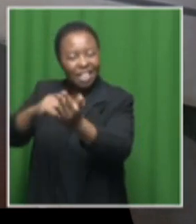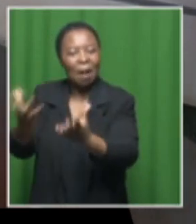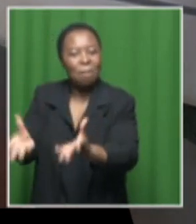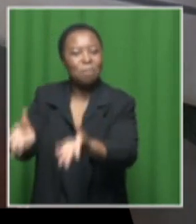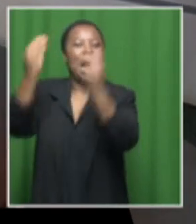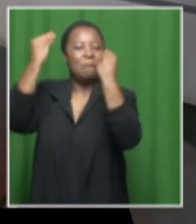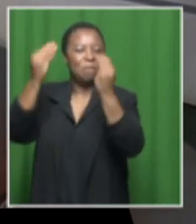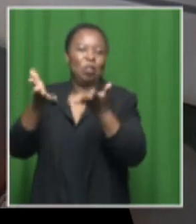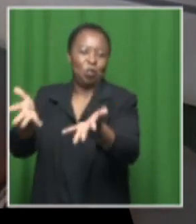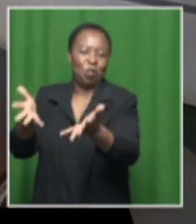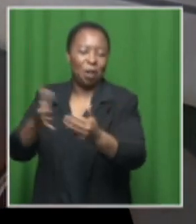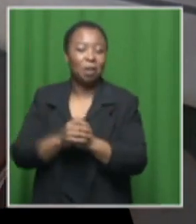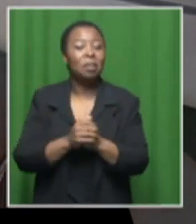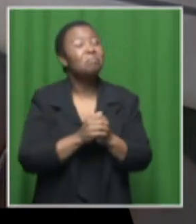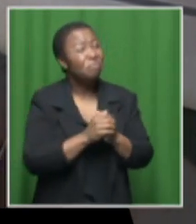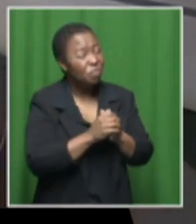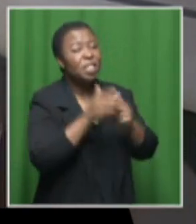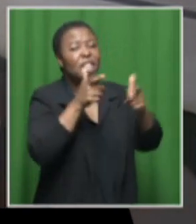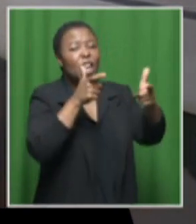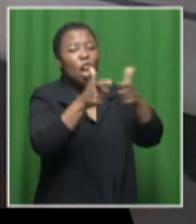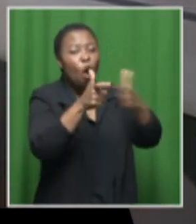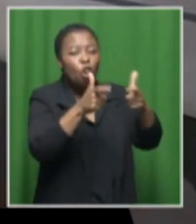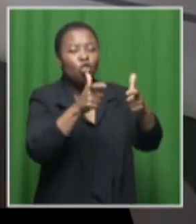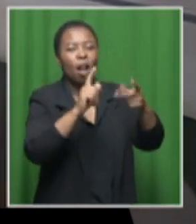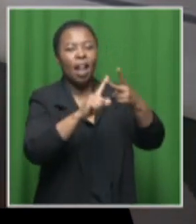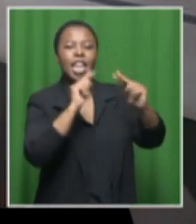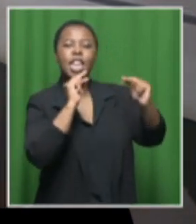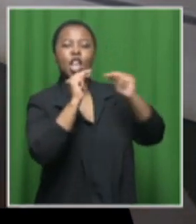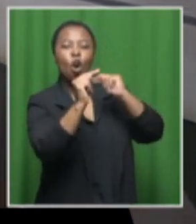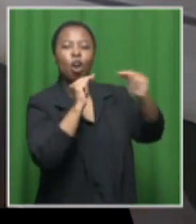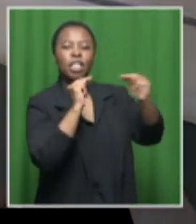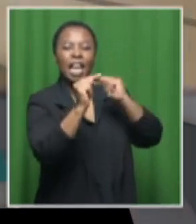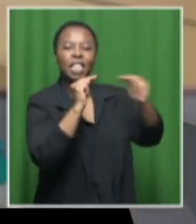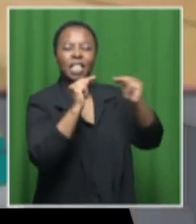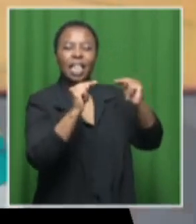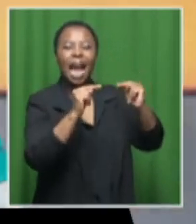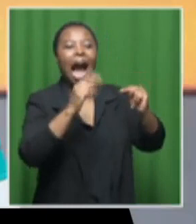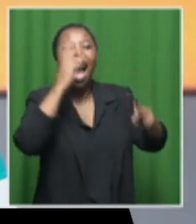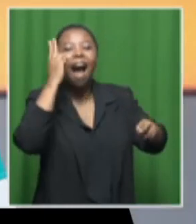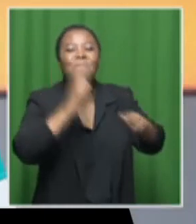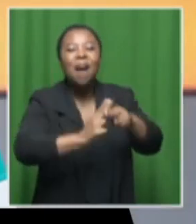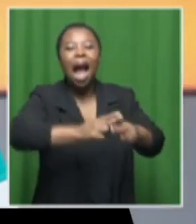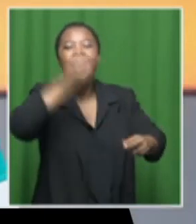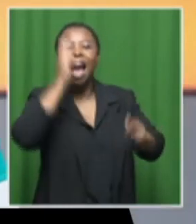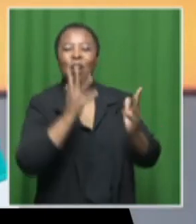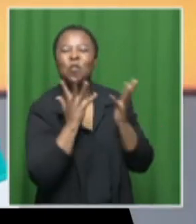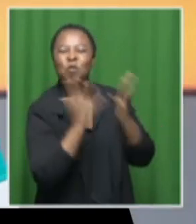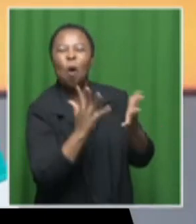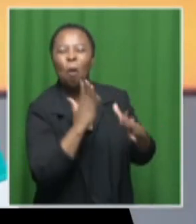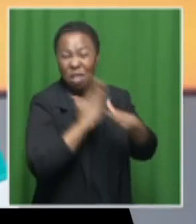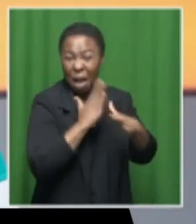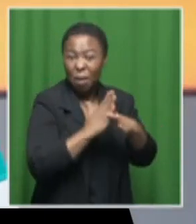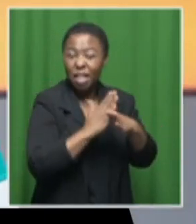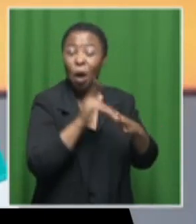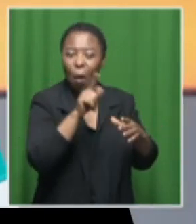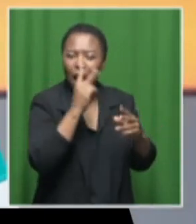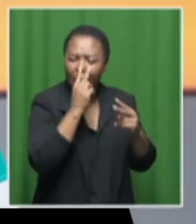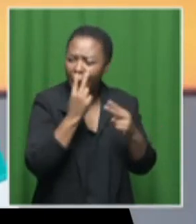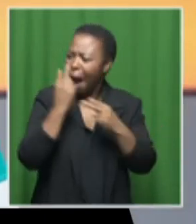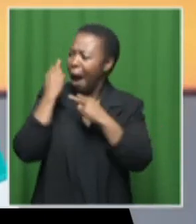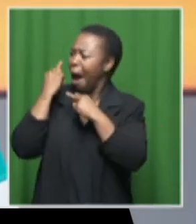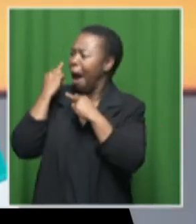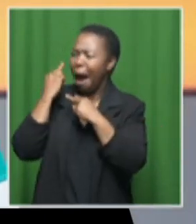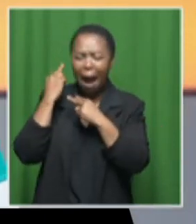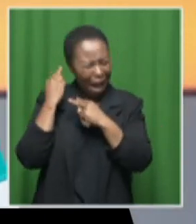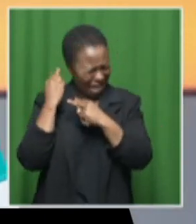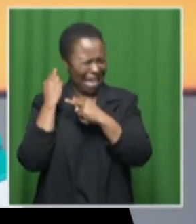show. And speaking of battle of control and negotiation, just looking at the final product of your work, do you look back and say,